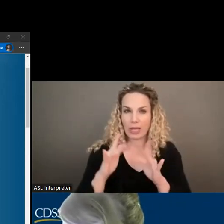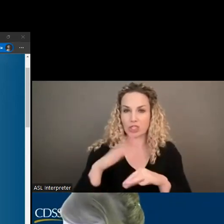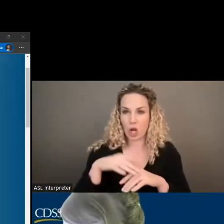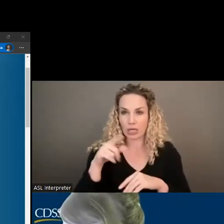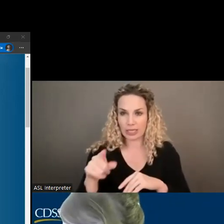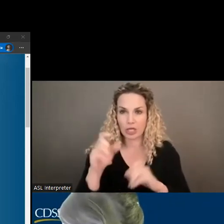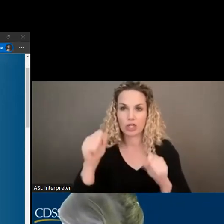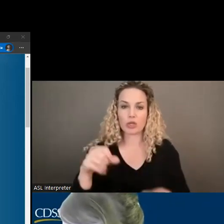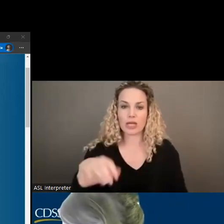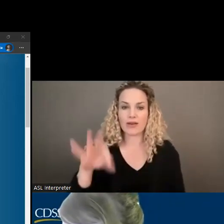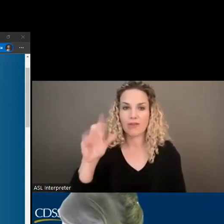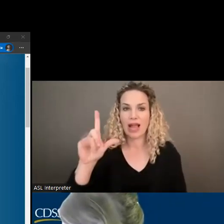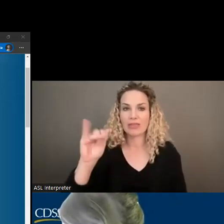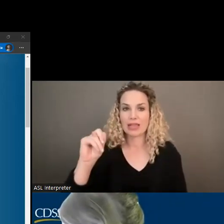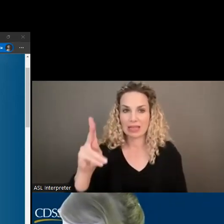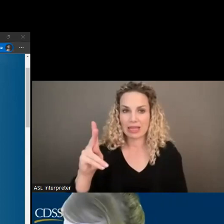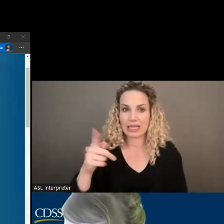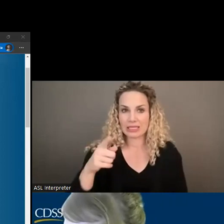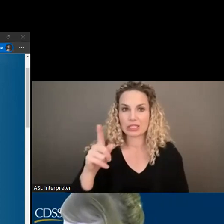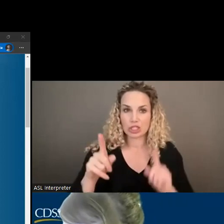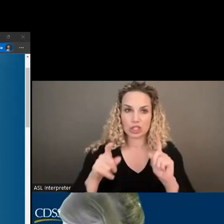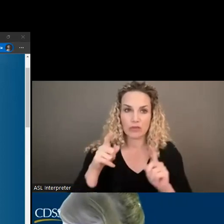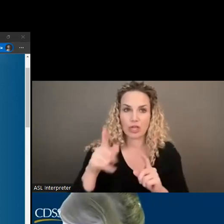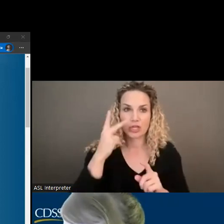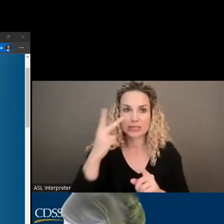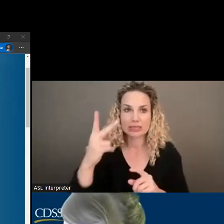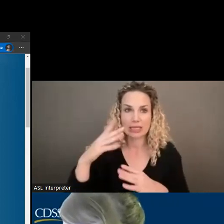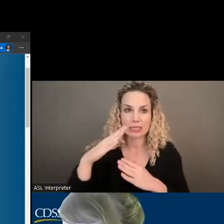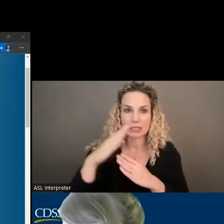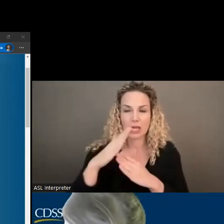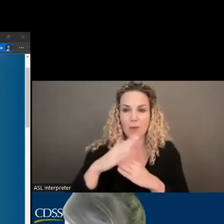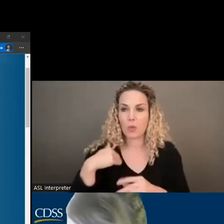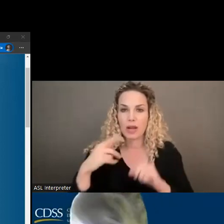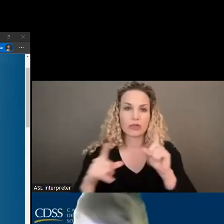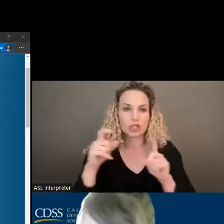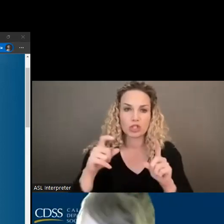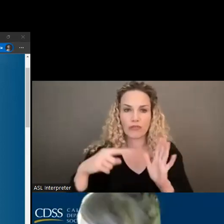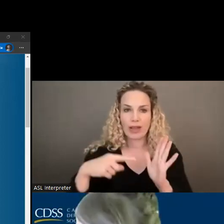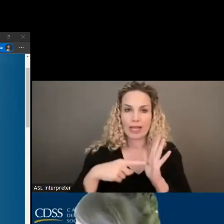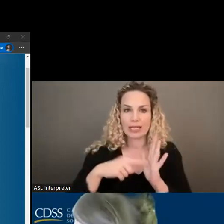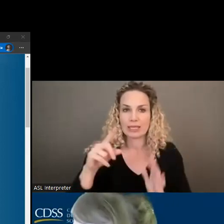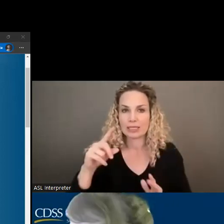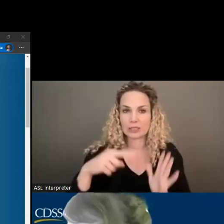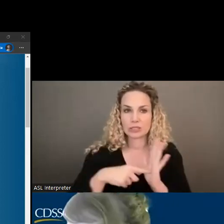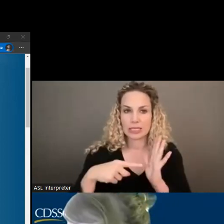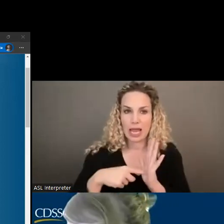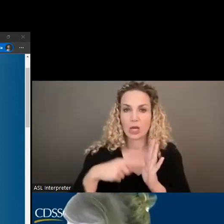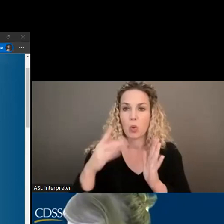you can find links to our ARPA survey. You can see at the top, we have our survey deadline. So we are